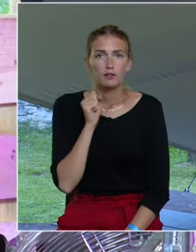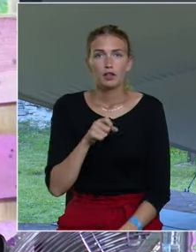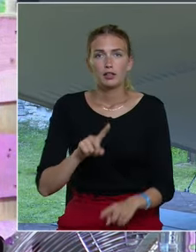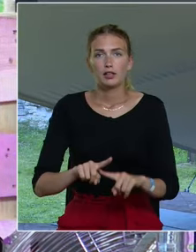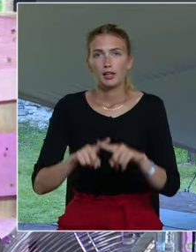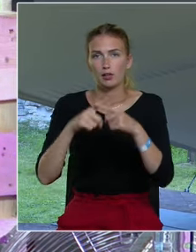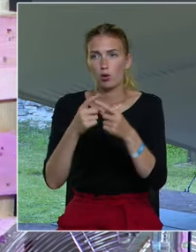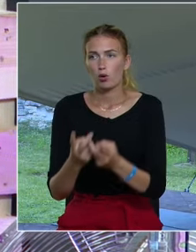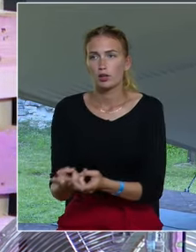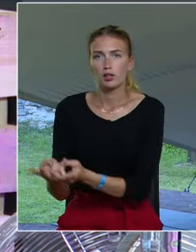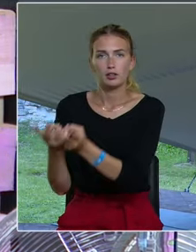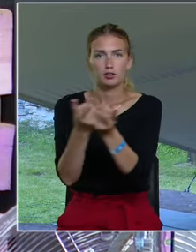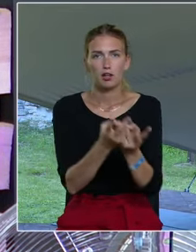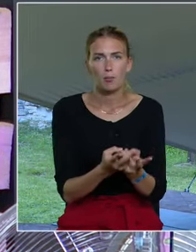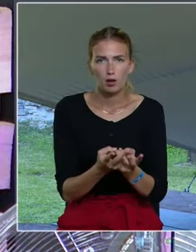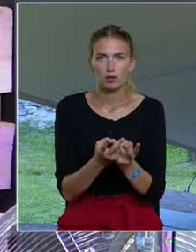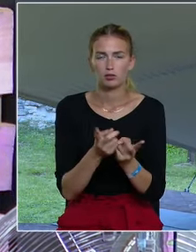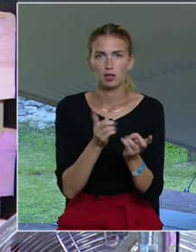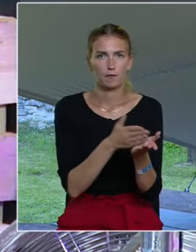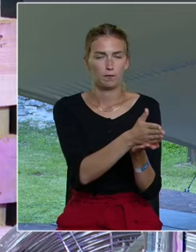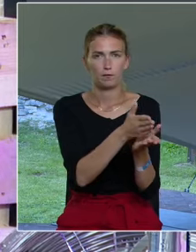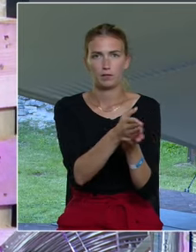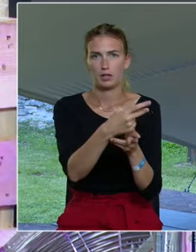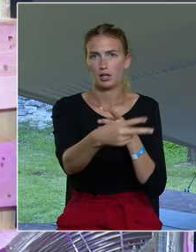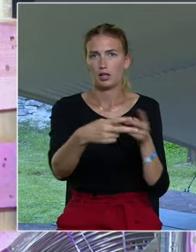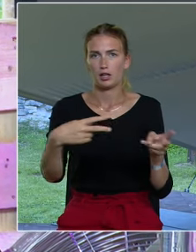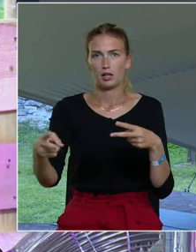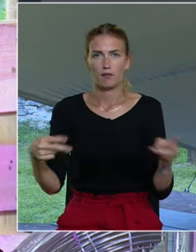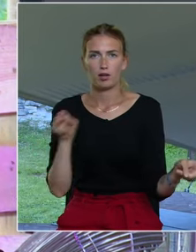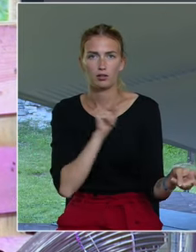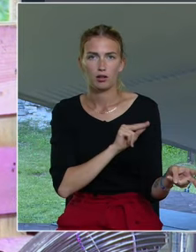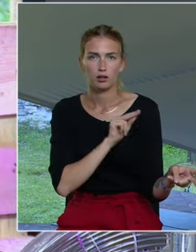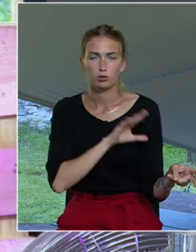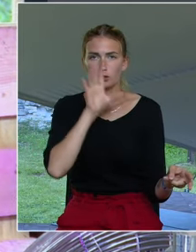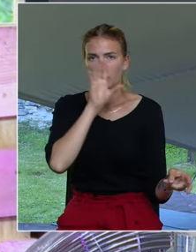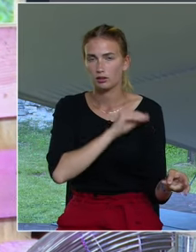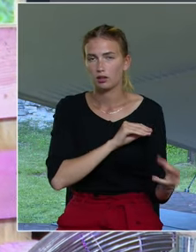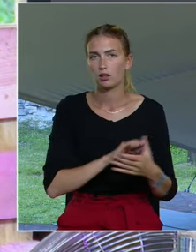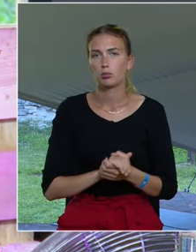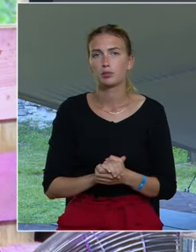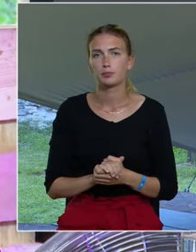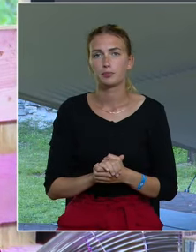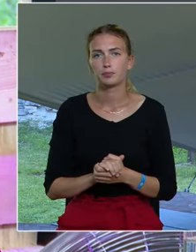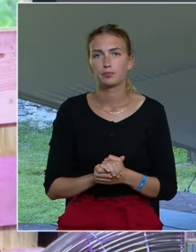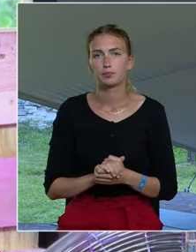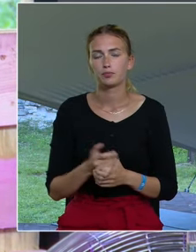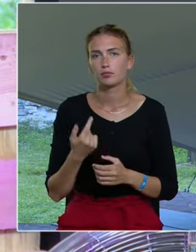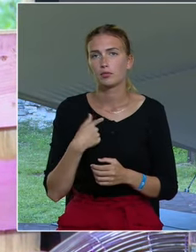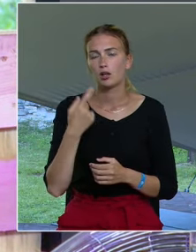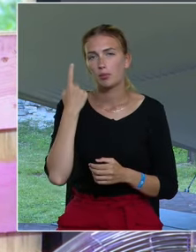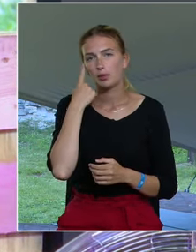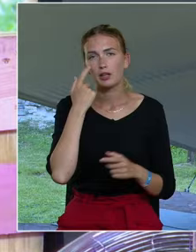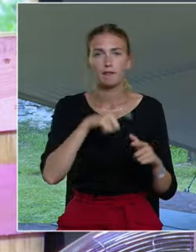are being applied rather differently by different cultural industries. So I'm mostly thinking about